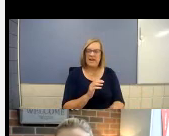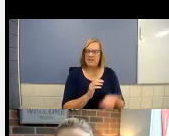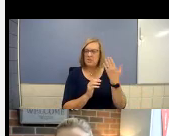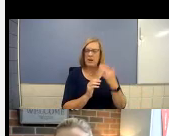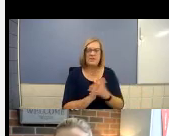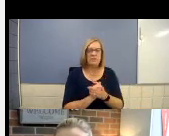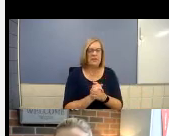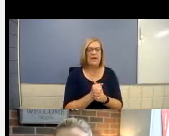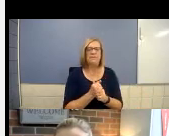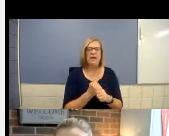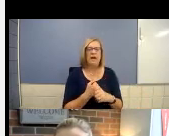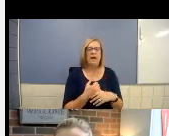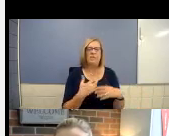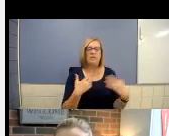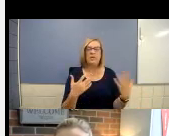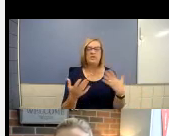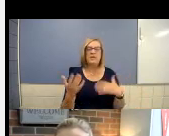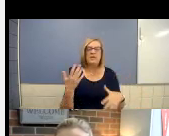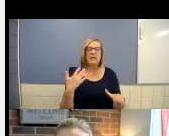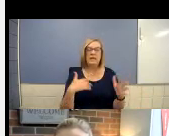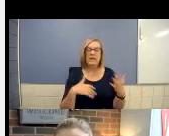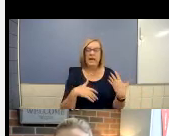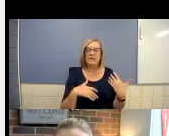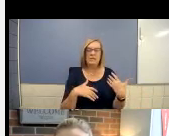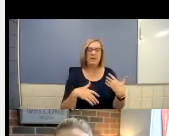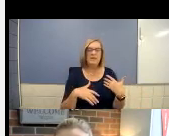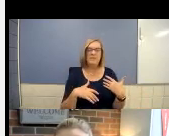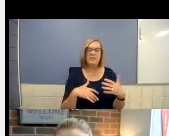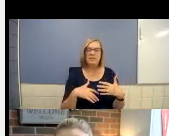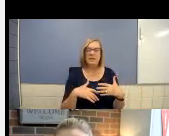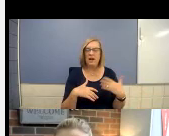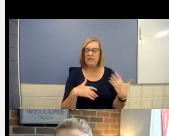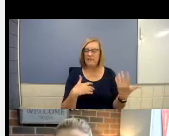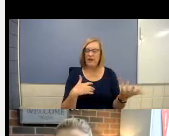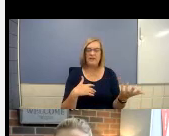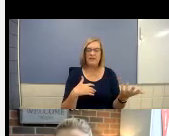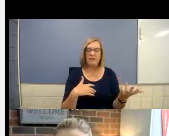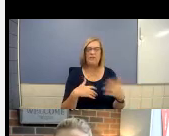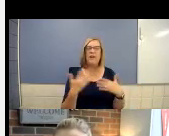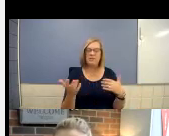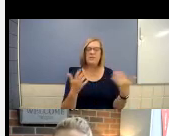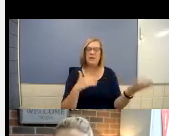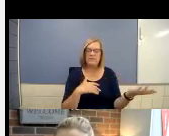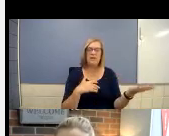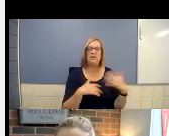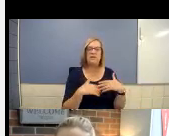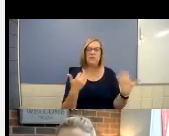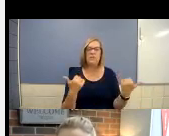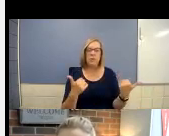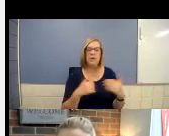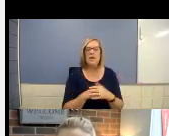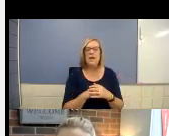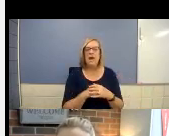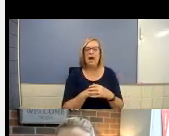as fast as we possibly can. You'll notice that in that spring semester of that final, fall semester, that final year,